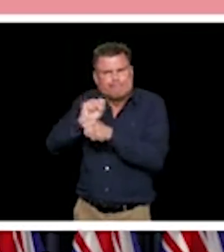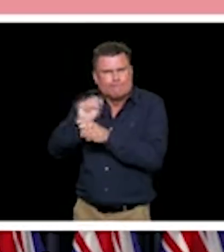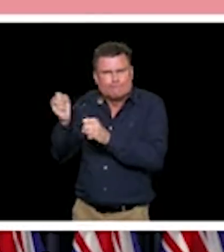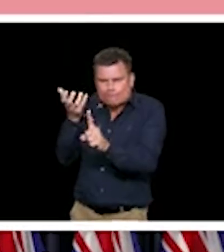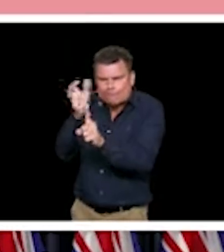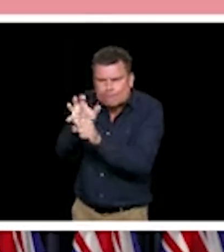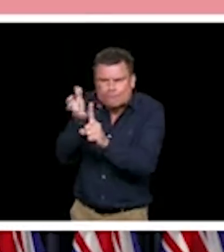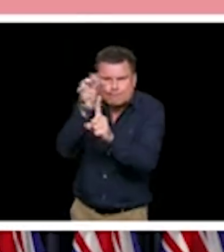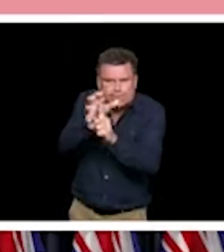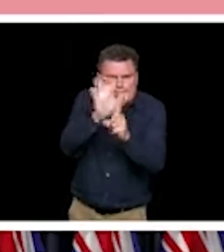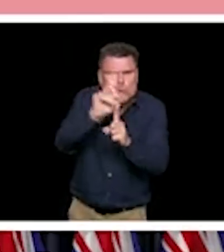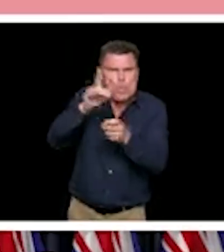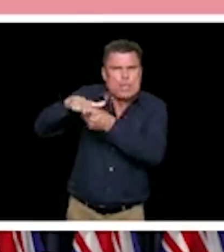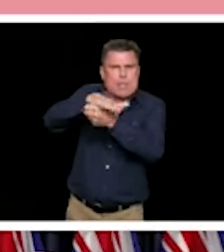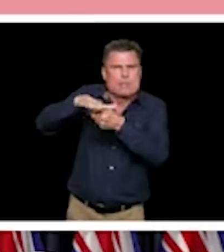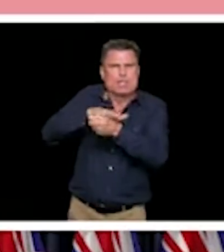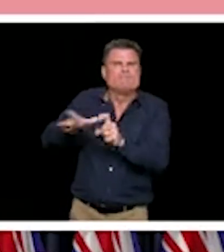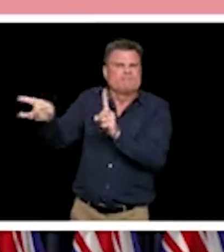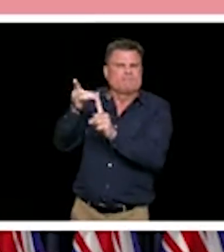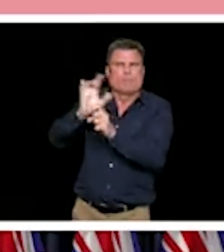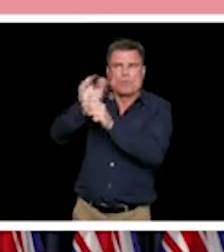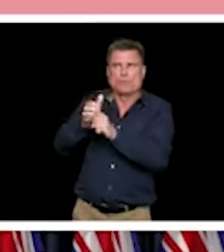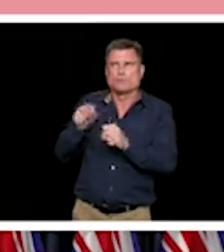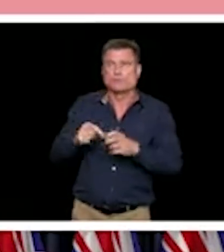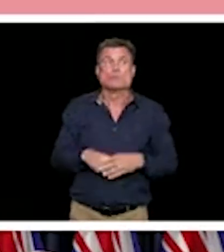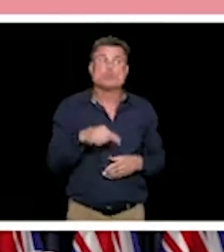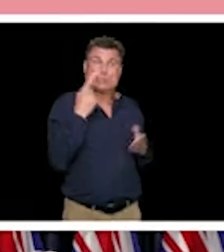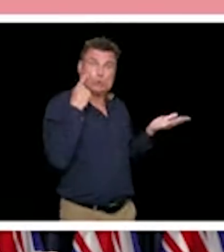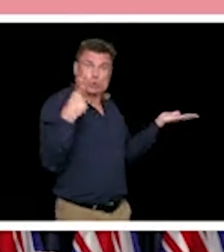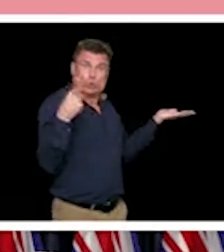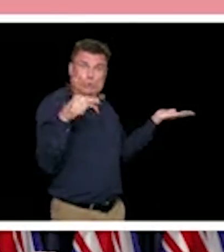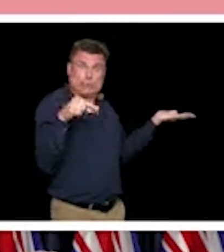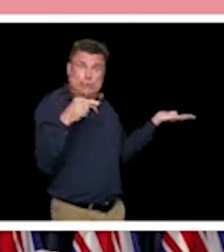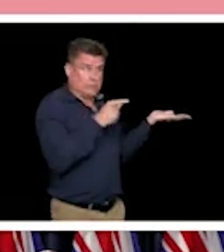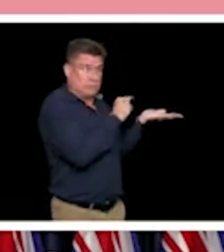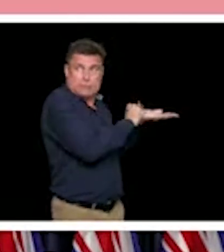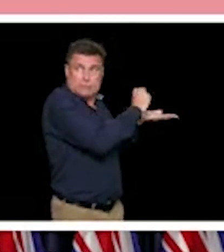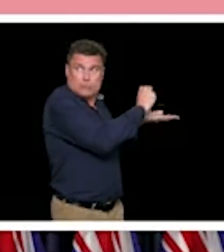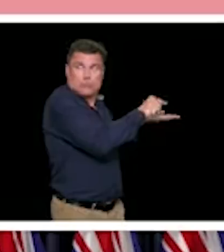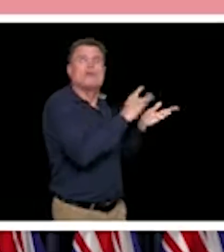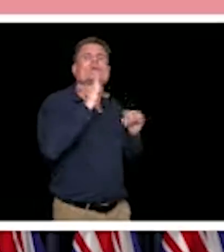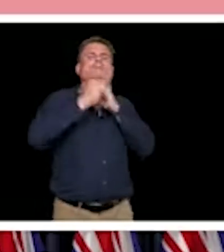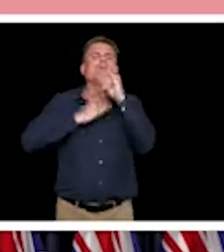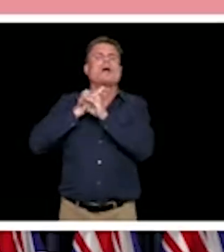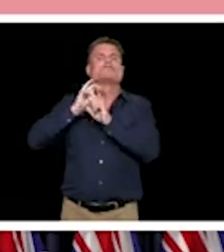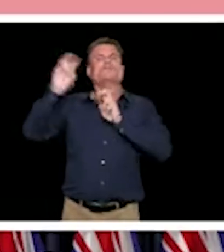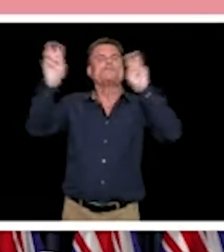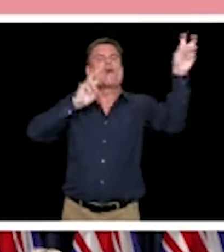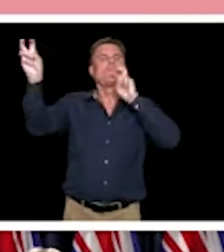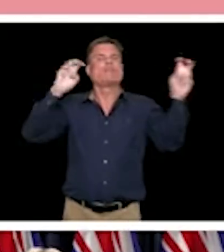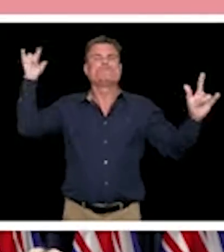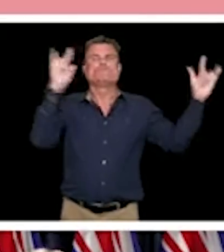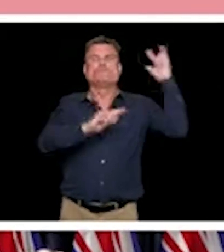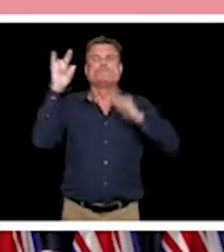around the province. I will also note that we do continue to have introductions into the province from international travel.